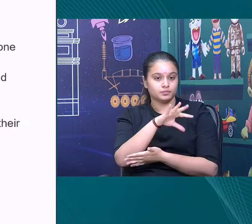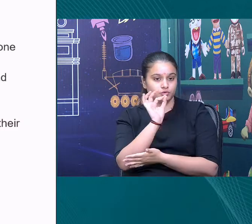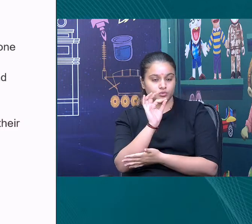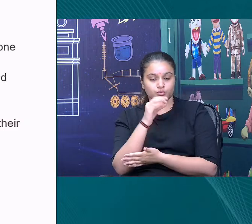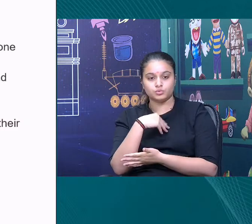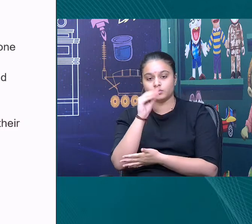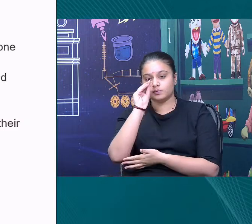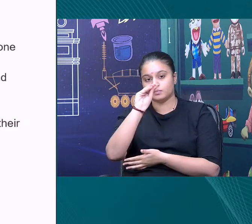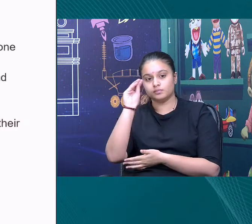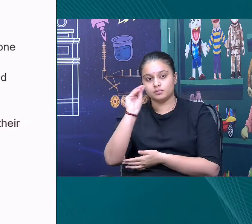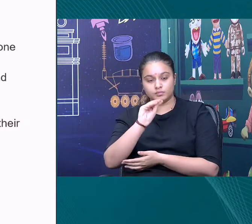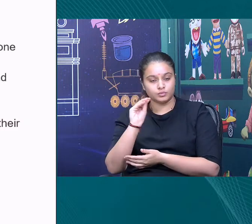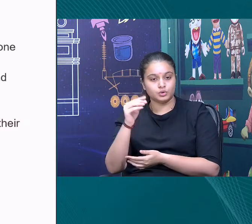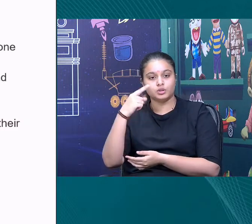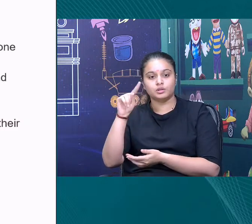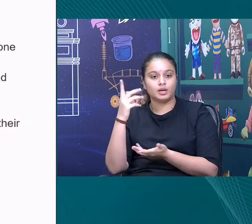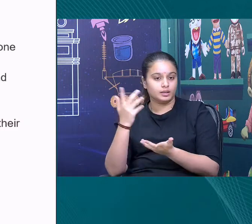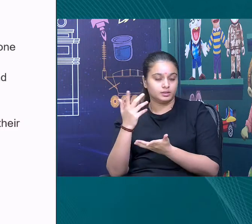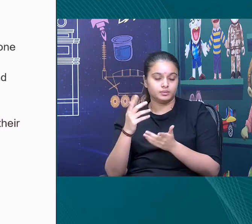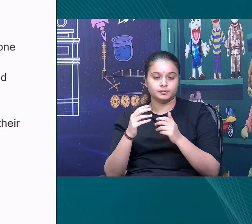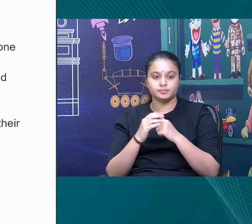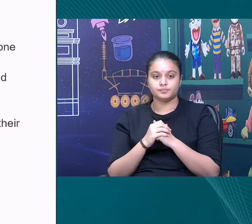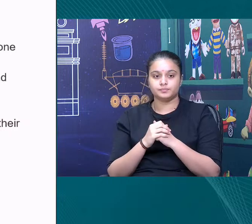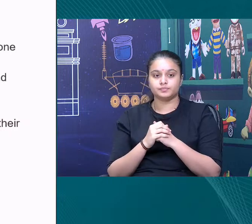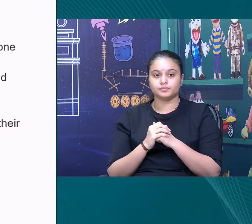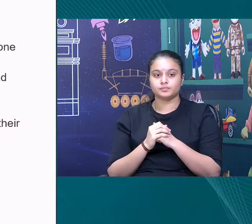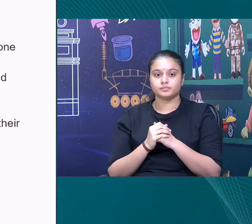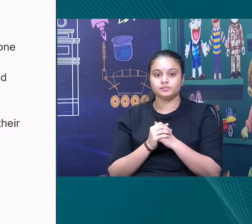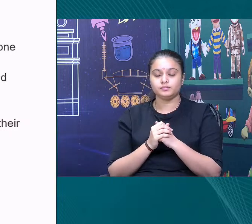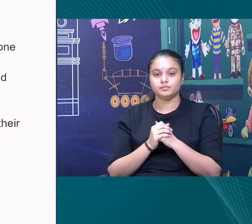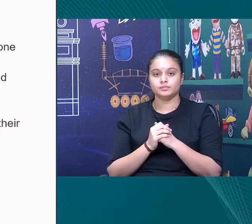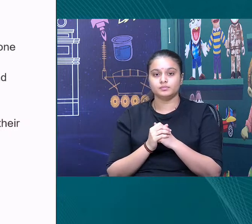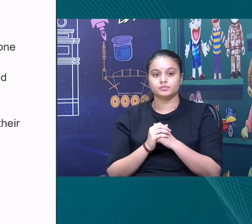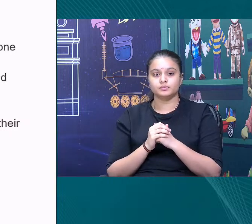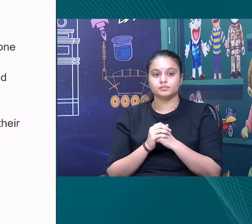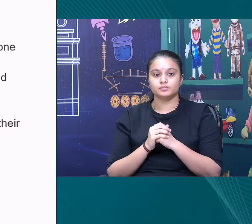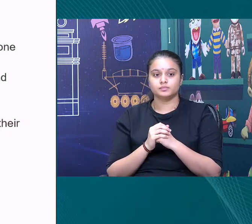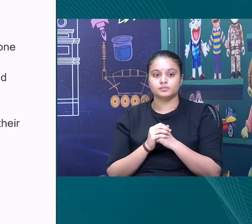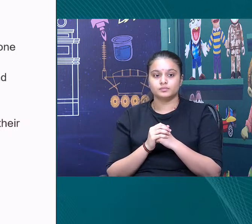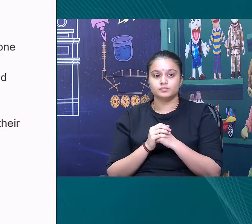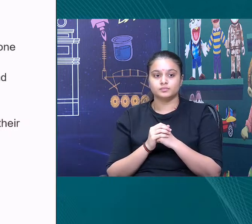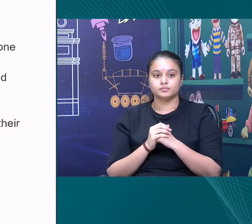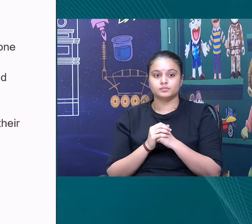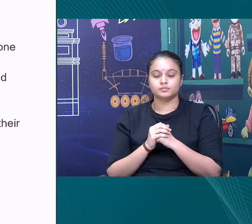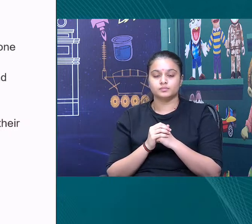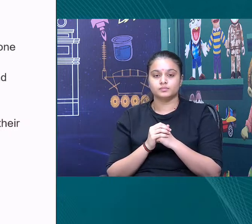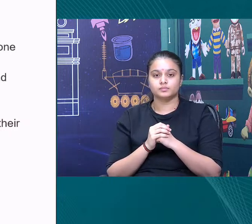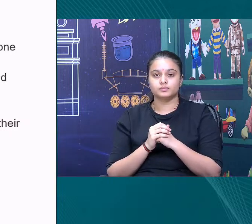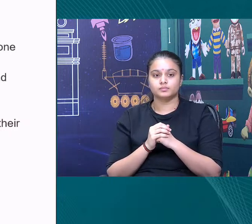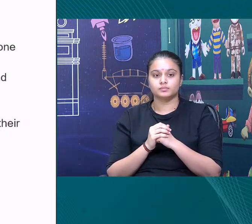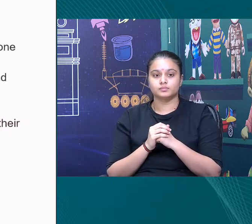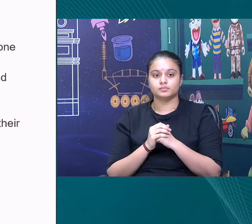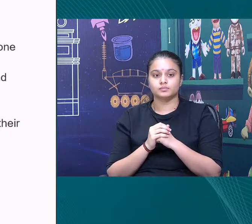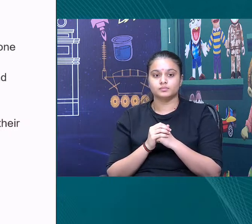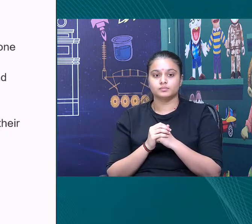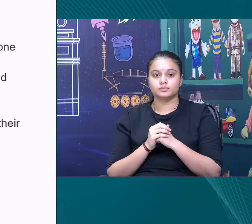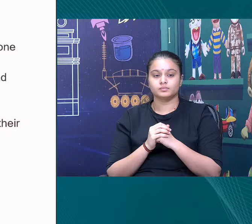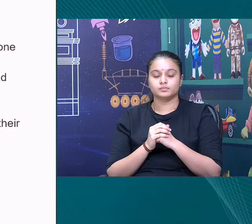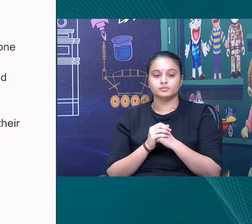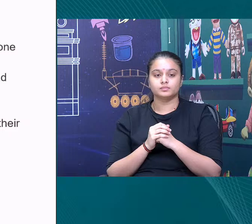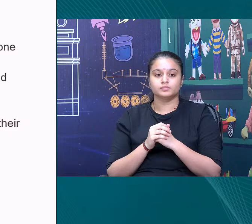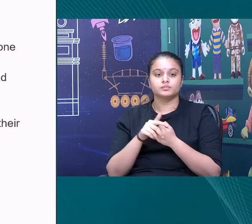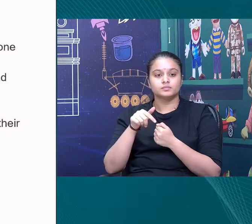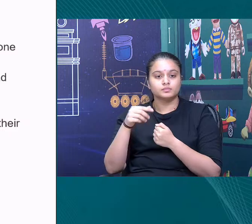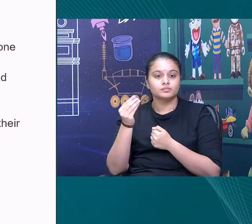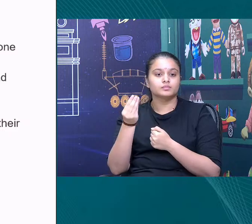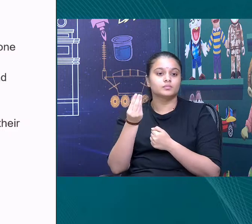dash. Stephen Hawking used a dash to communicate because he had a condition called dash.